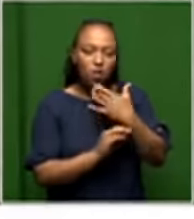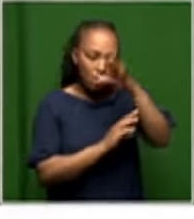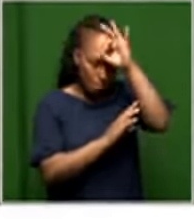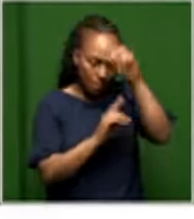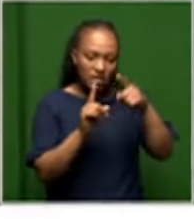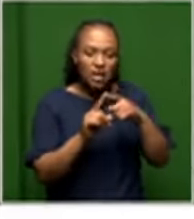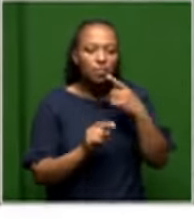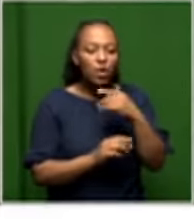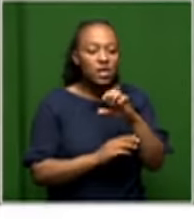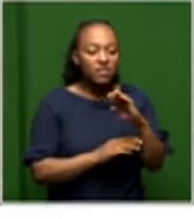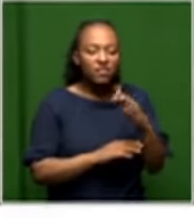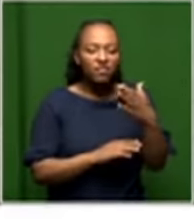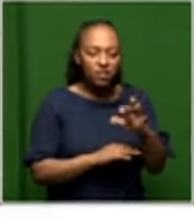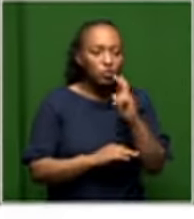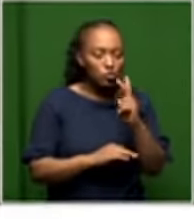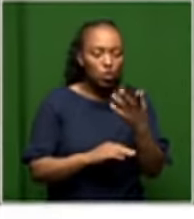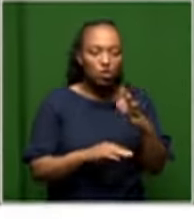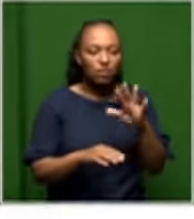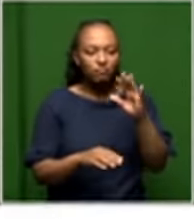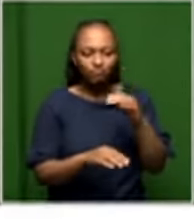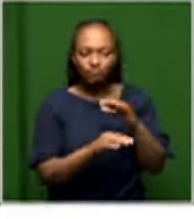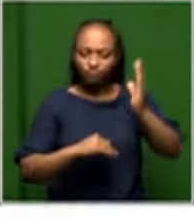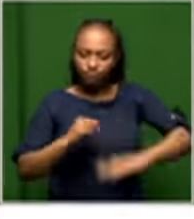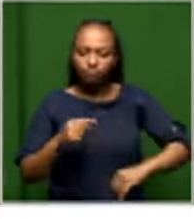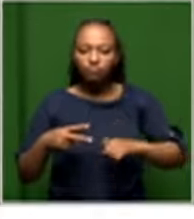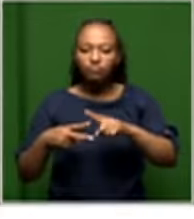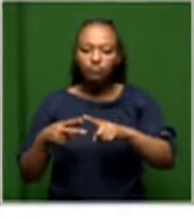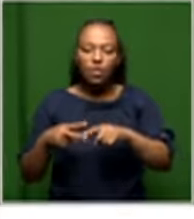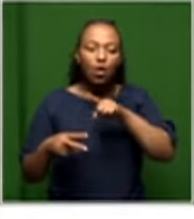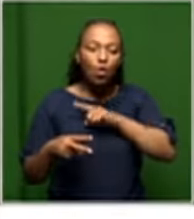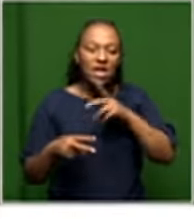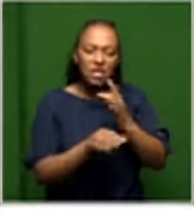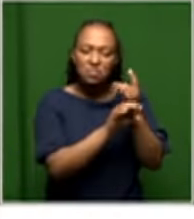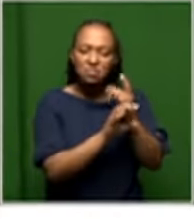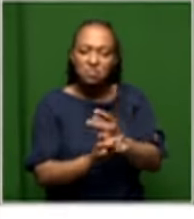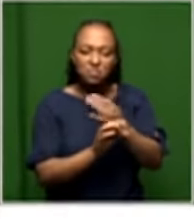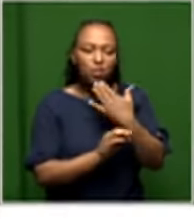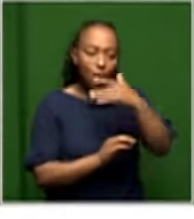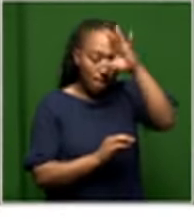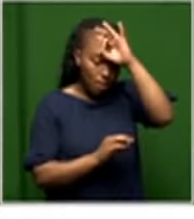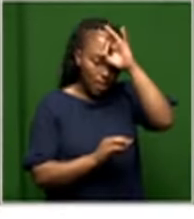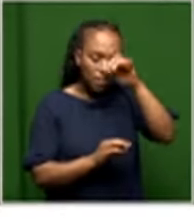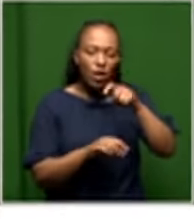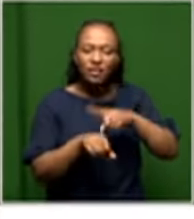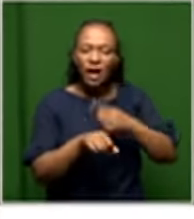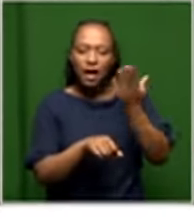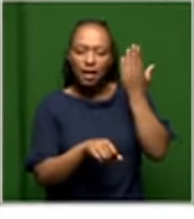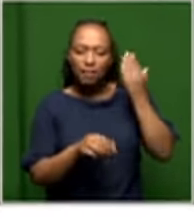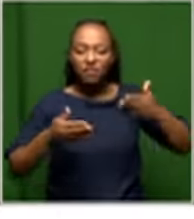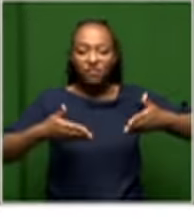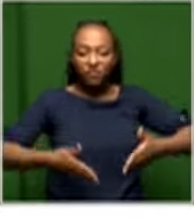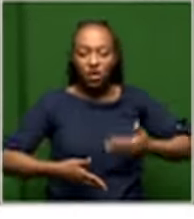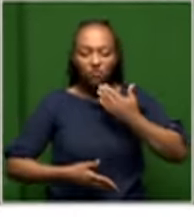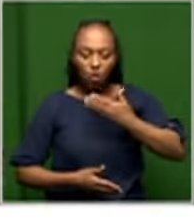Freedom Fighters. You'd remember that they are charged with assaulting a police officer at the funeral of Mama Winnie Madikizela-Mandela. Julius